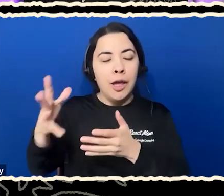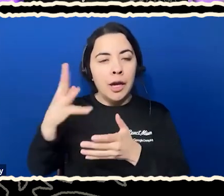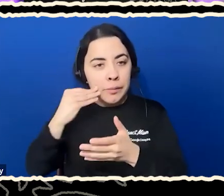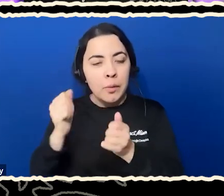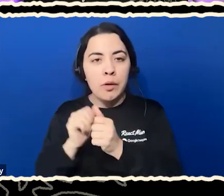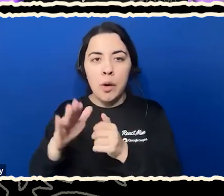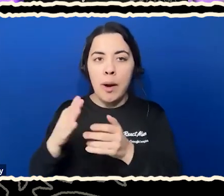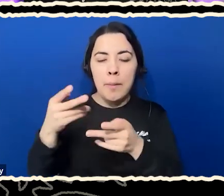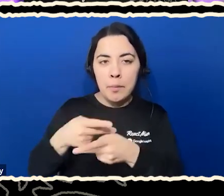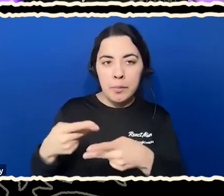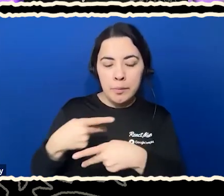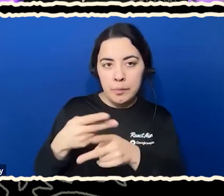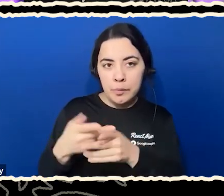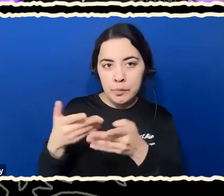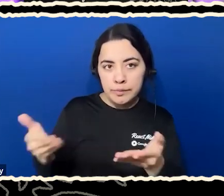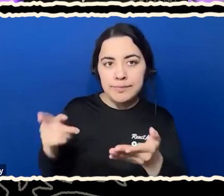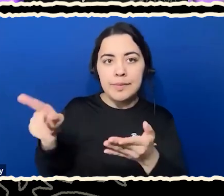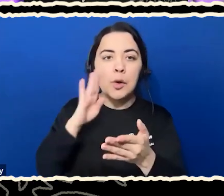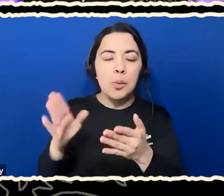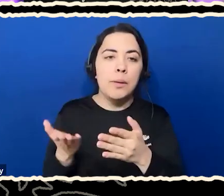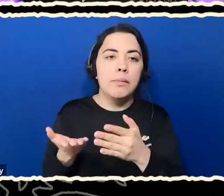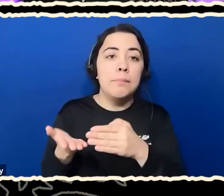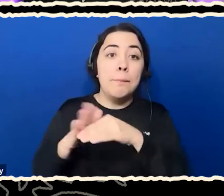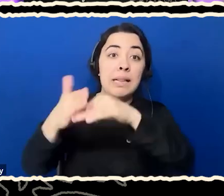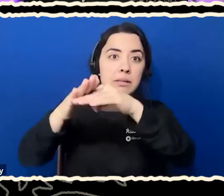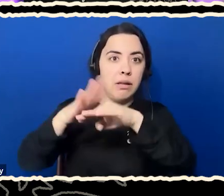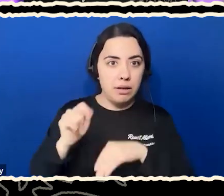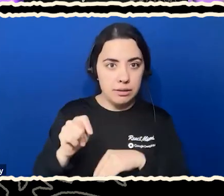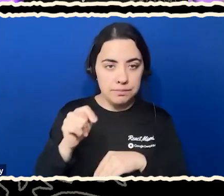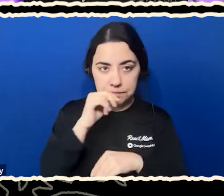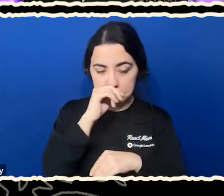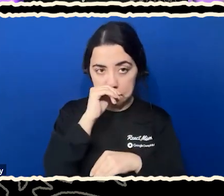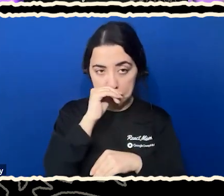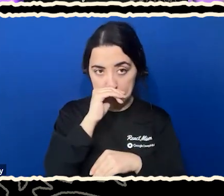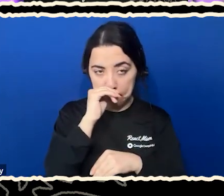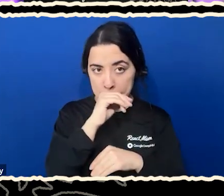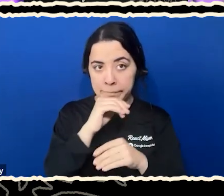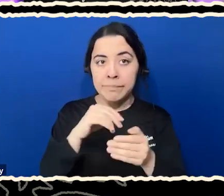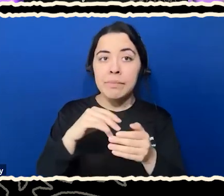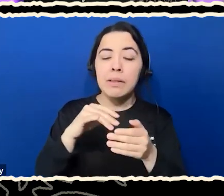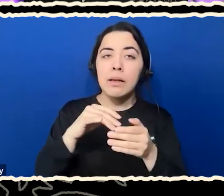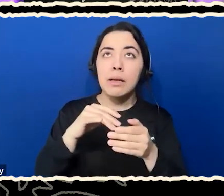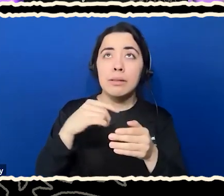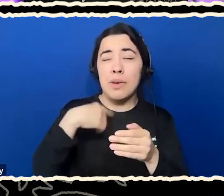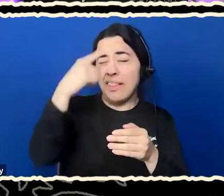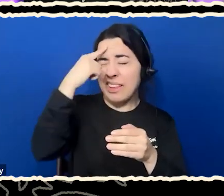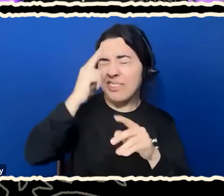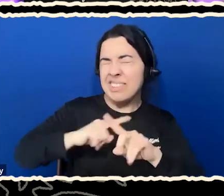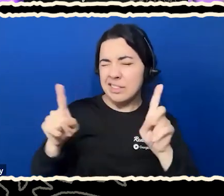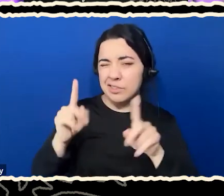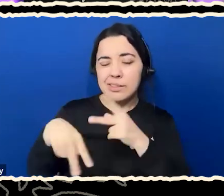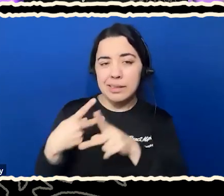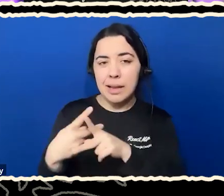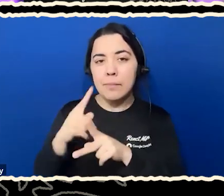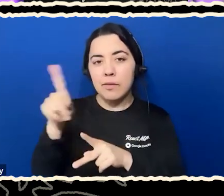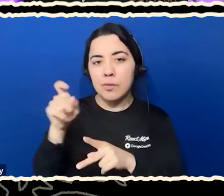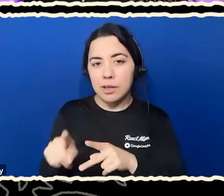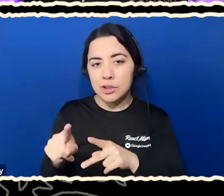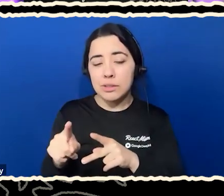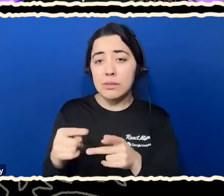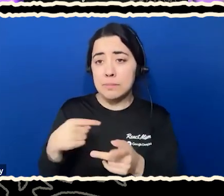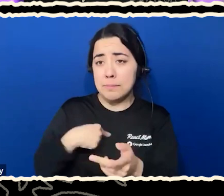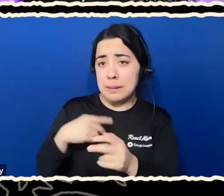product and how others are going to build on top of it. And that makes you think about a different set of questions. Am I